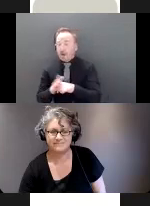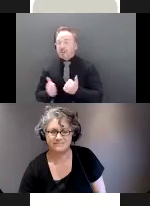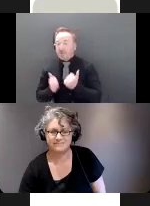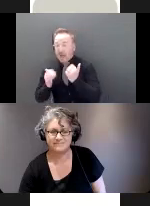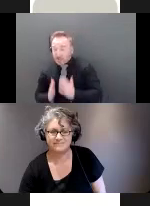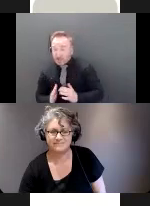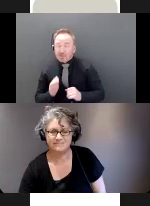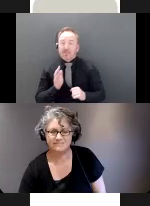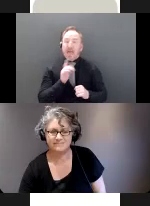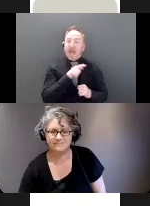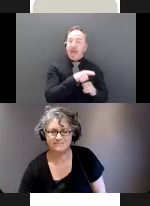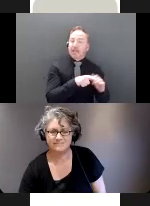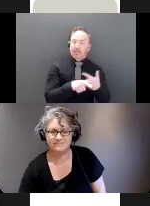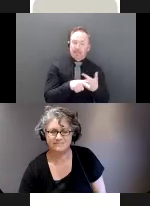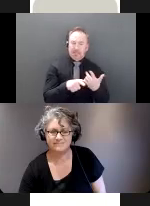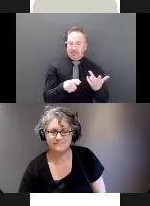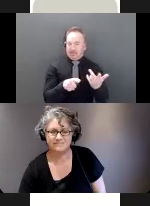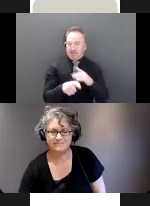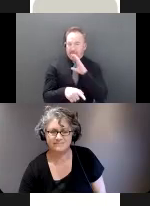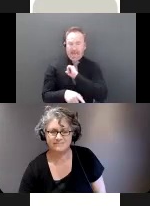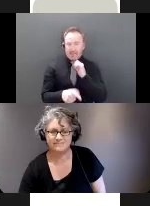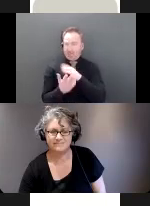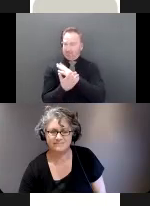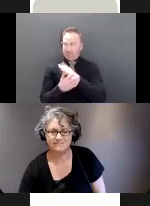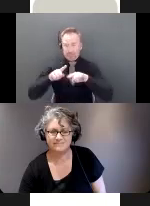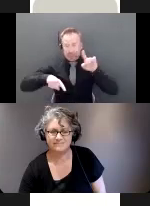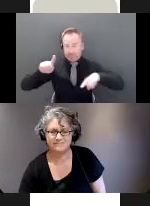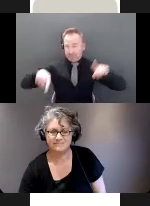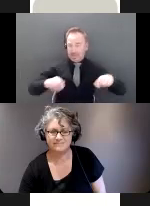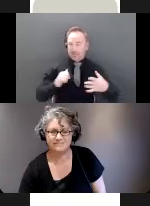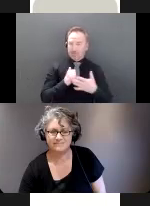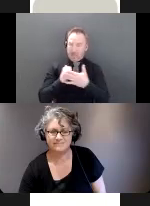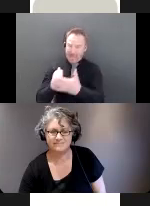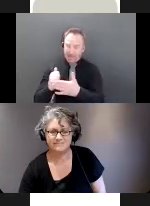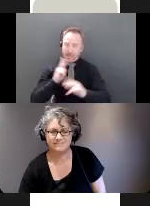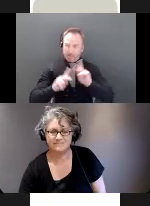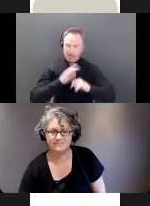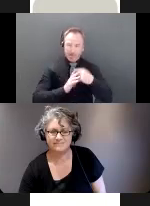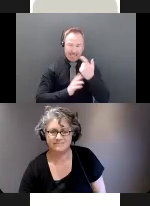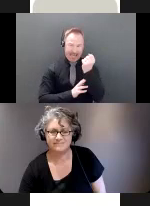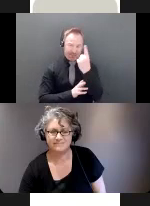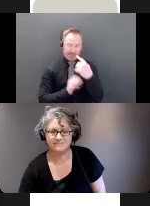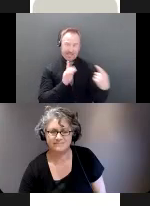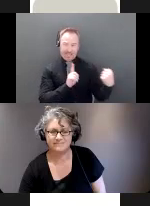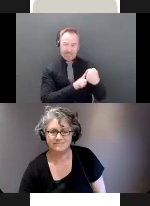them understand kind of the impacts of complex trauma,